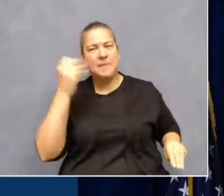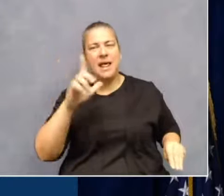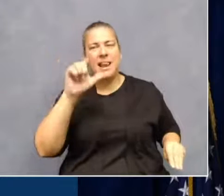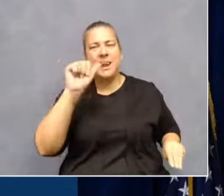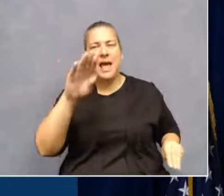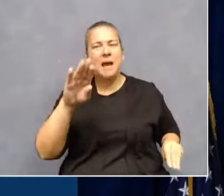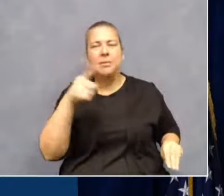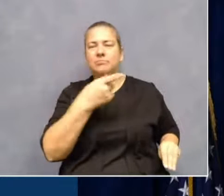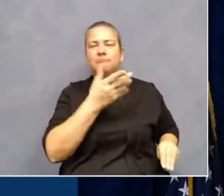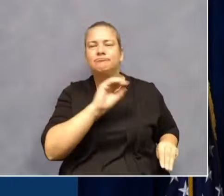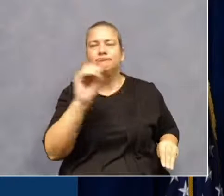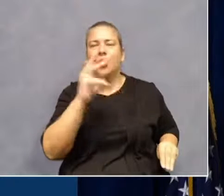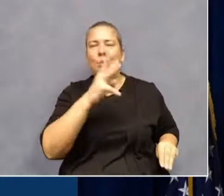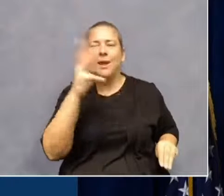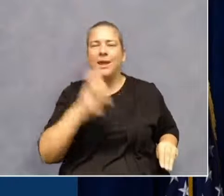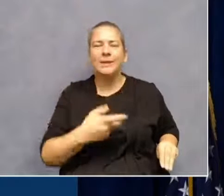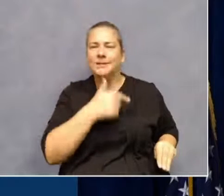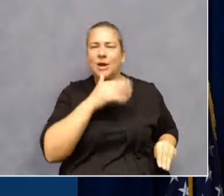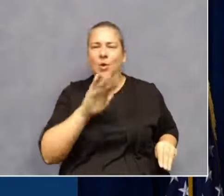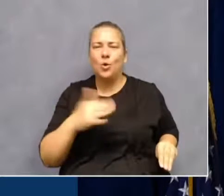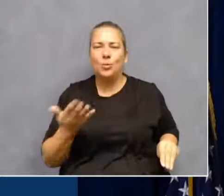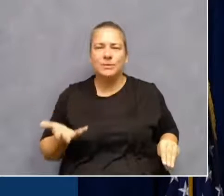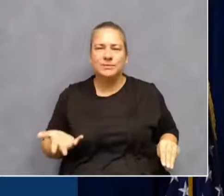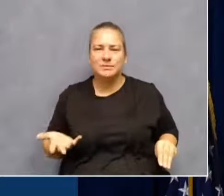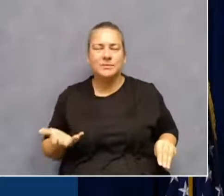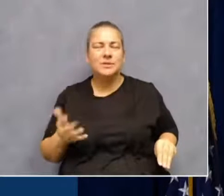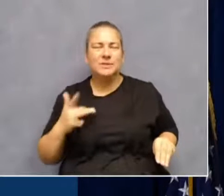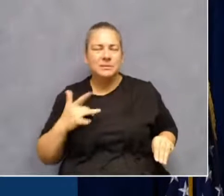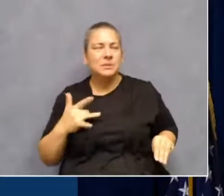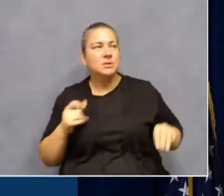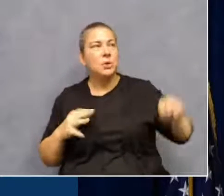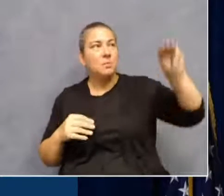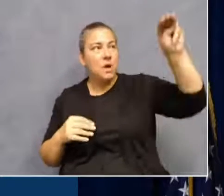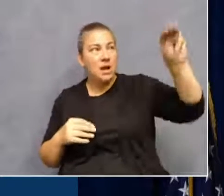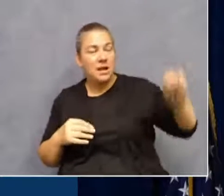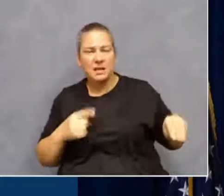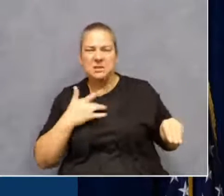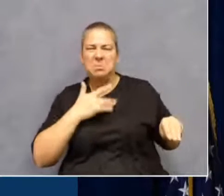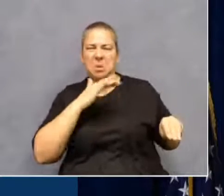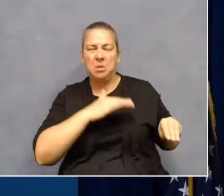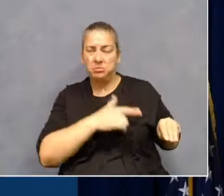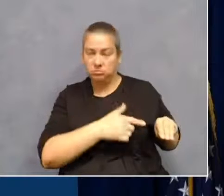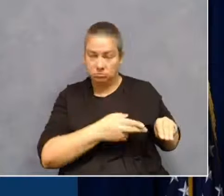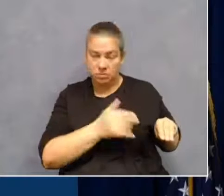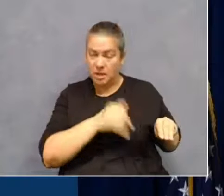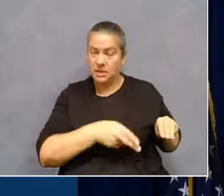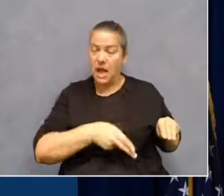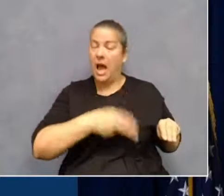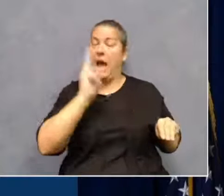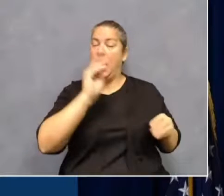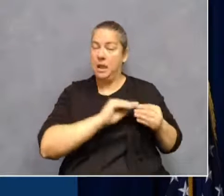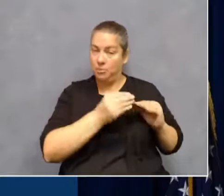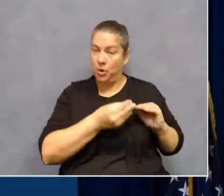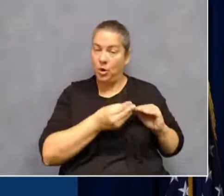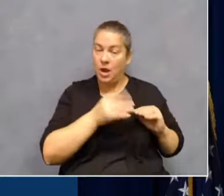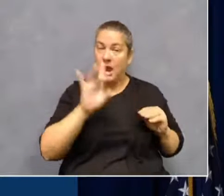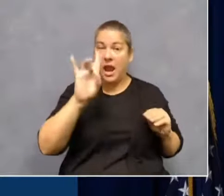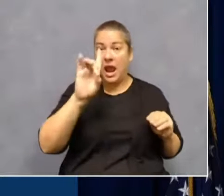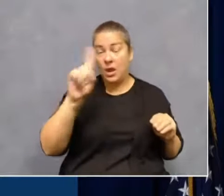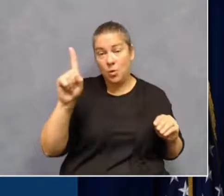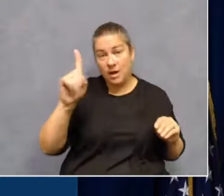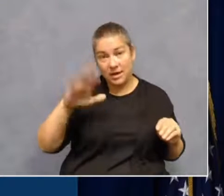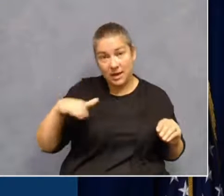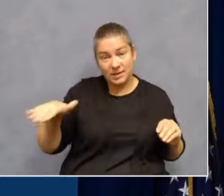is a very high number for a Monday. It includes 81 kids 18 years or younger. It brings our total